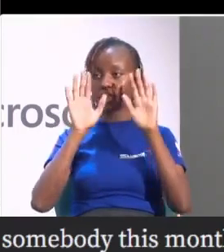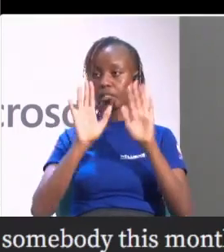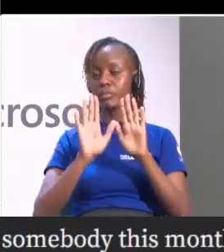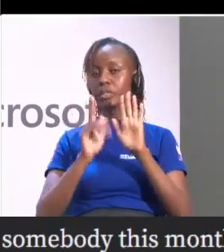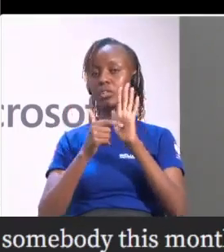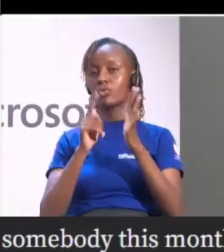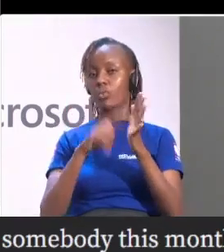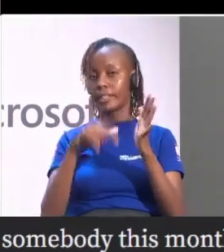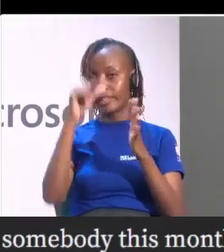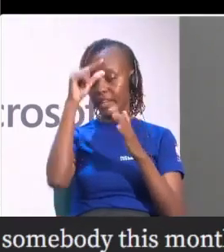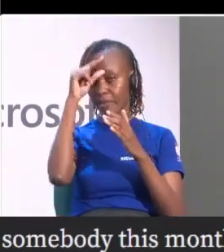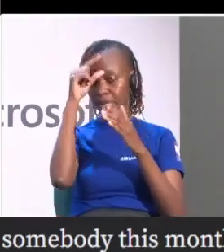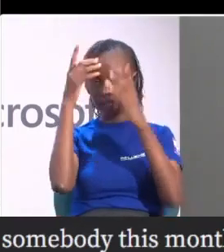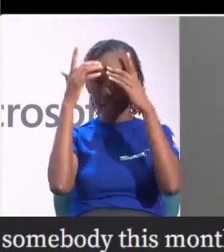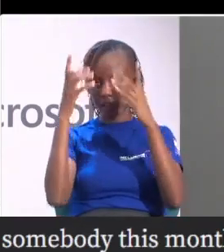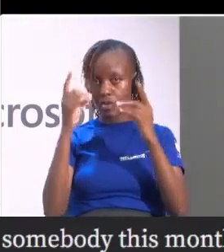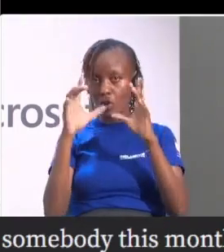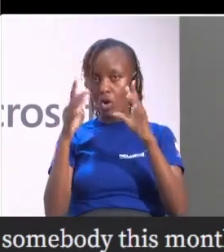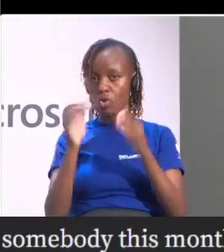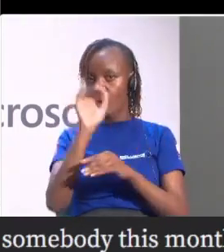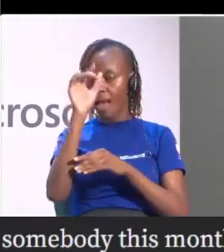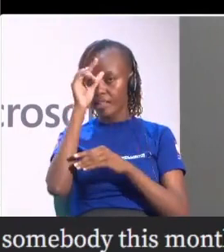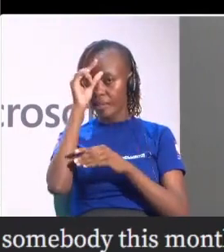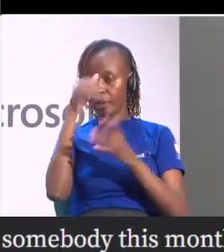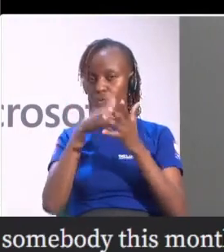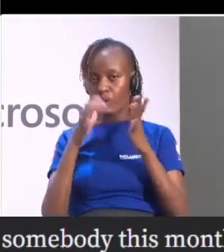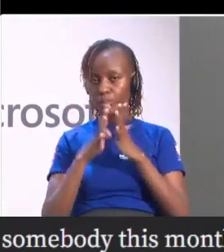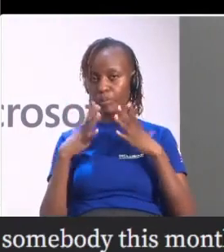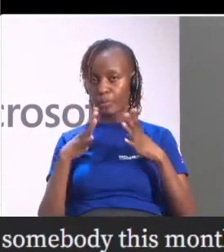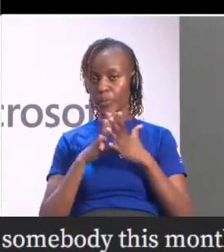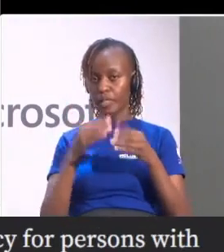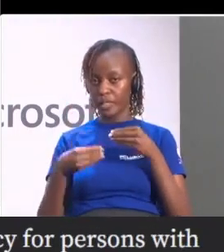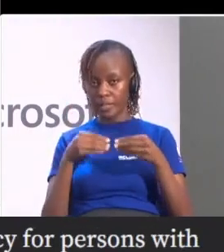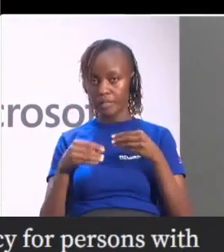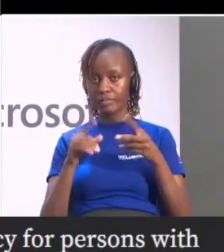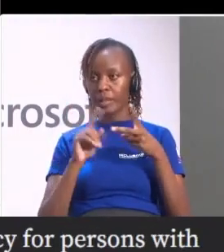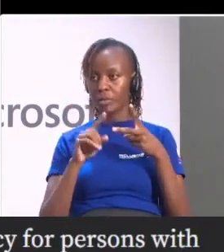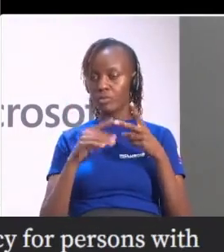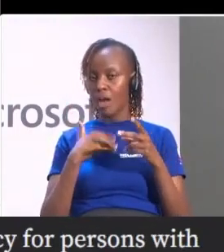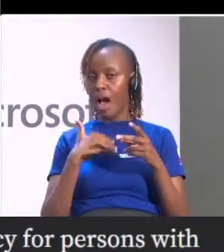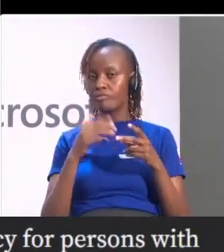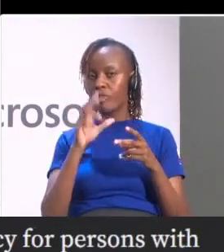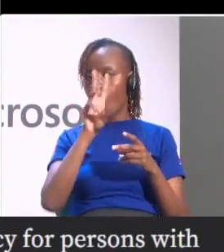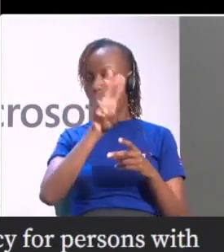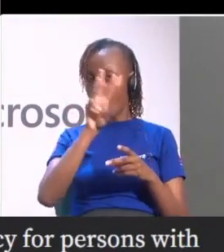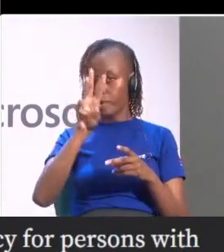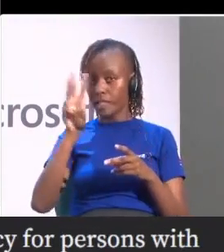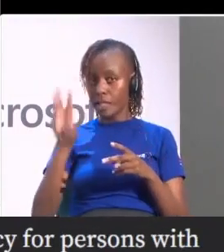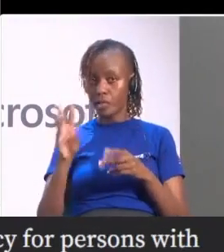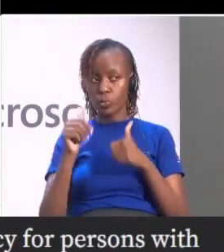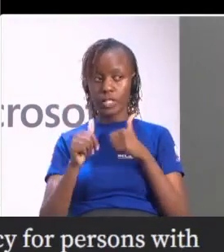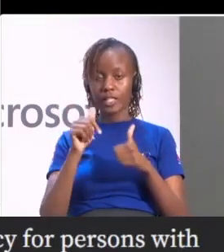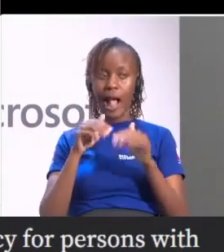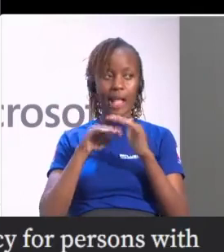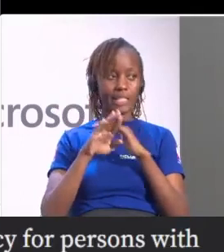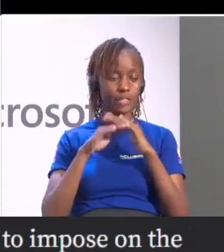governmental decisions in terms of for persons with disabilities, and having websites accessible to persons with disabilities sort of